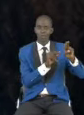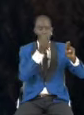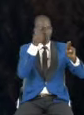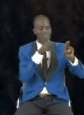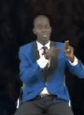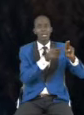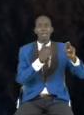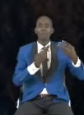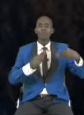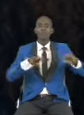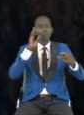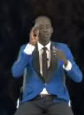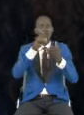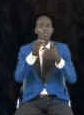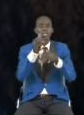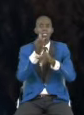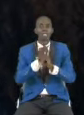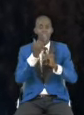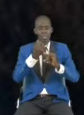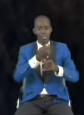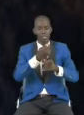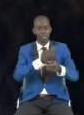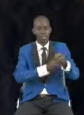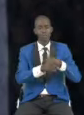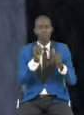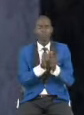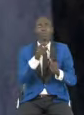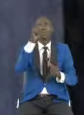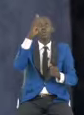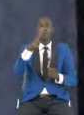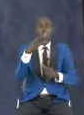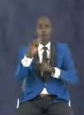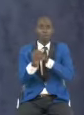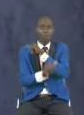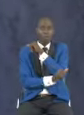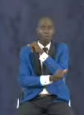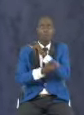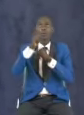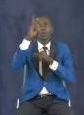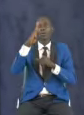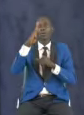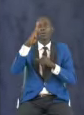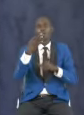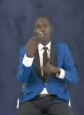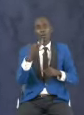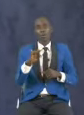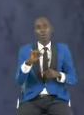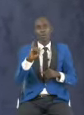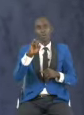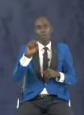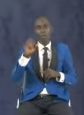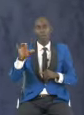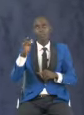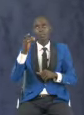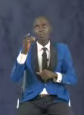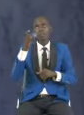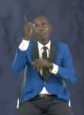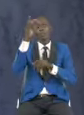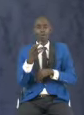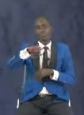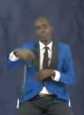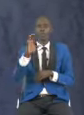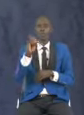God of Jacob. God becomes your God fully when you keep that birthright. When you say,